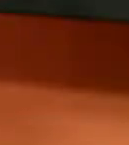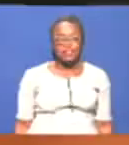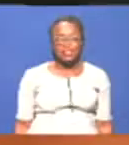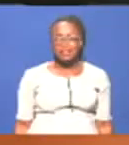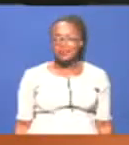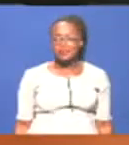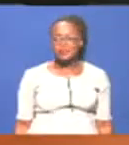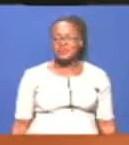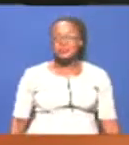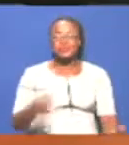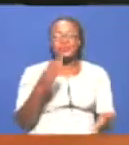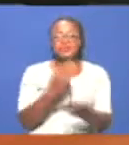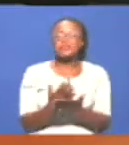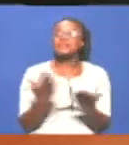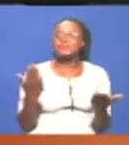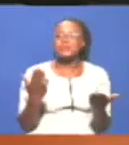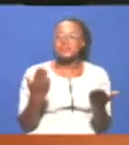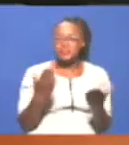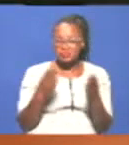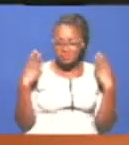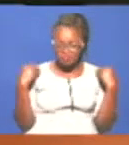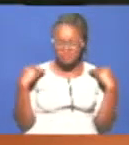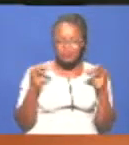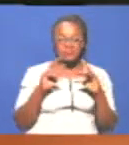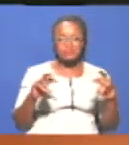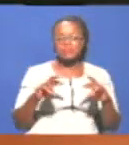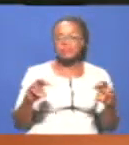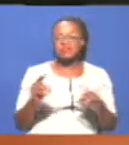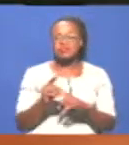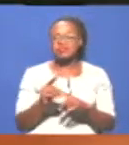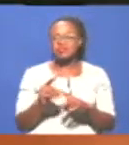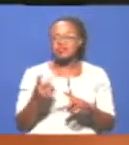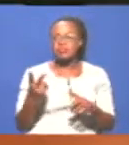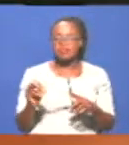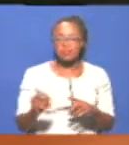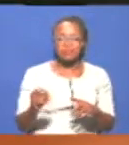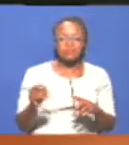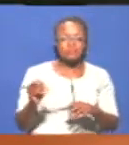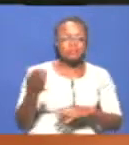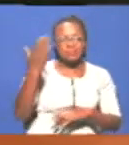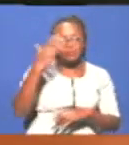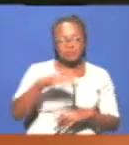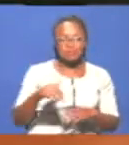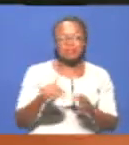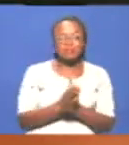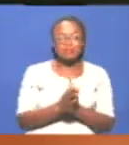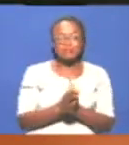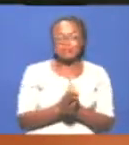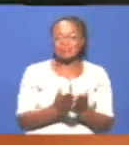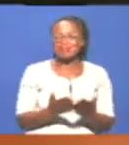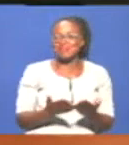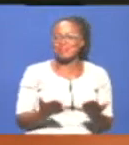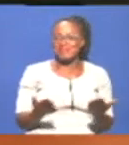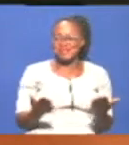at 2 Sports Check on this Monday morning. It is the 20th day of December 2021. My name is Daniel Wahome. Our sign language